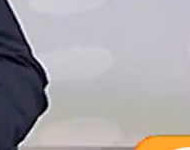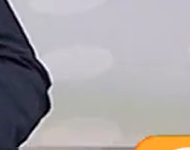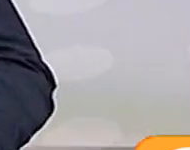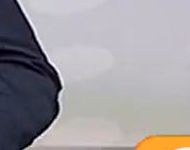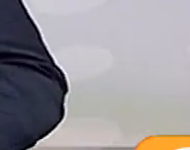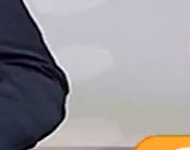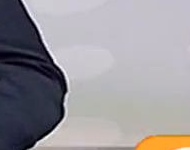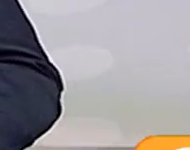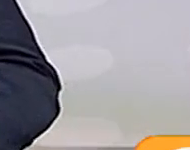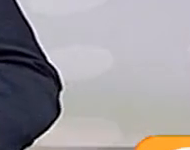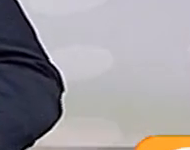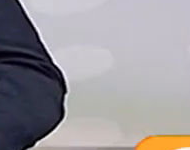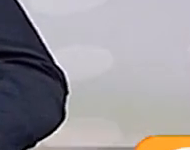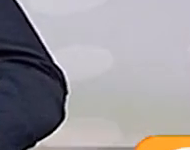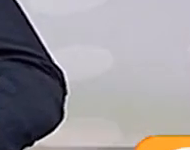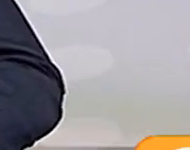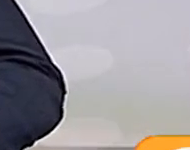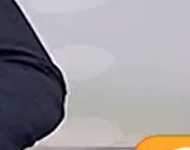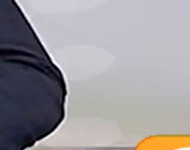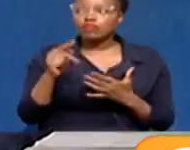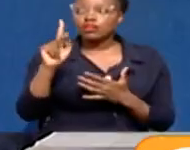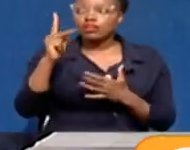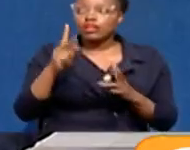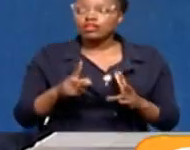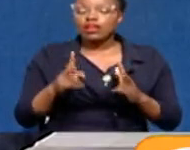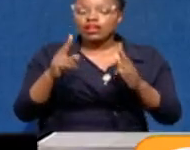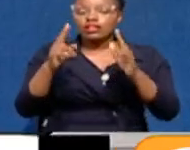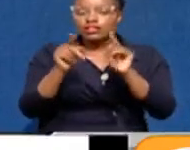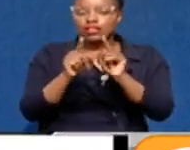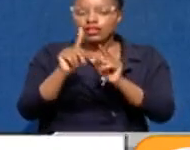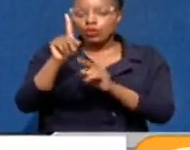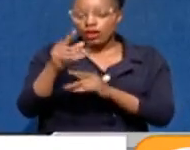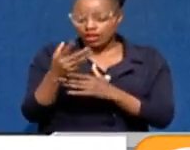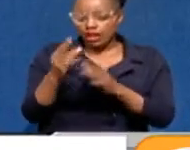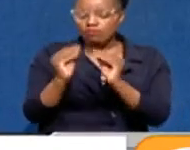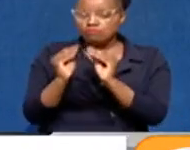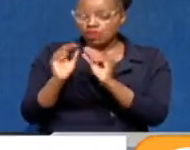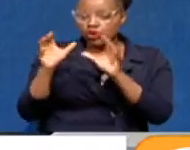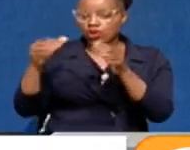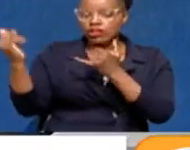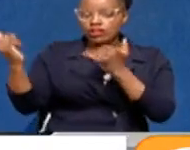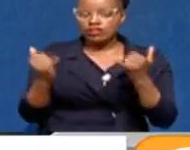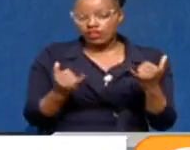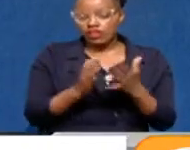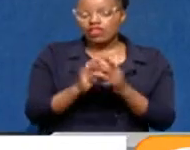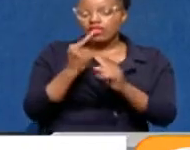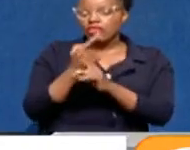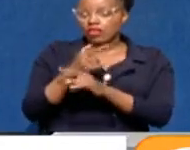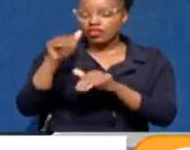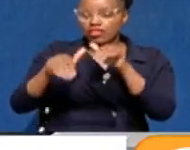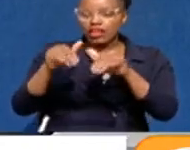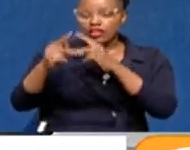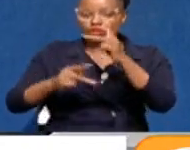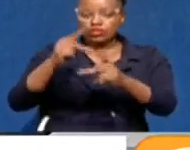Very well. On Tuesday this week, the Kenya Editors Guild held one of its press clubs and invited key players in the